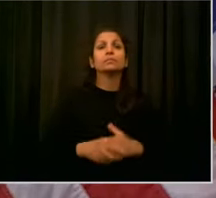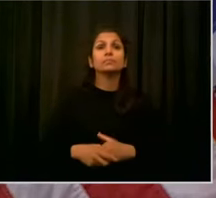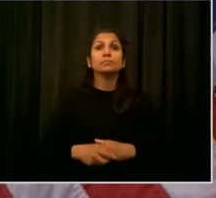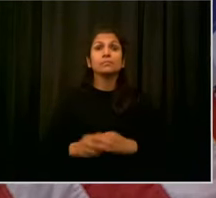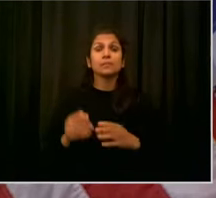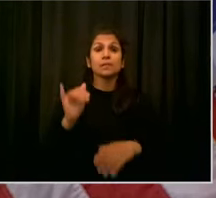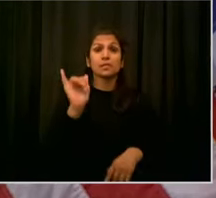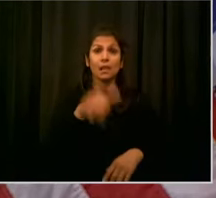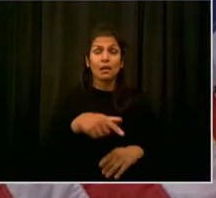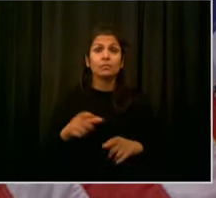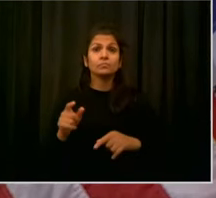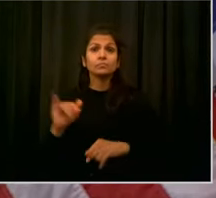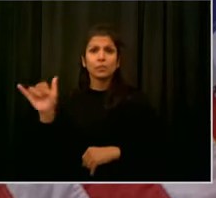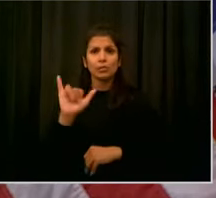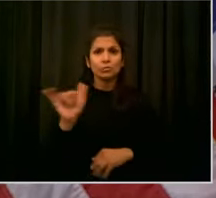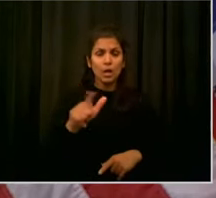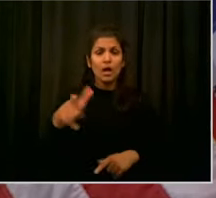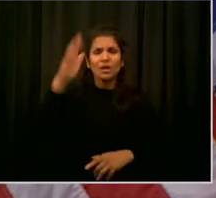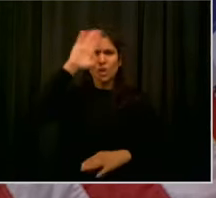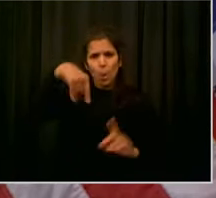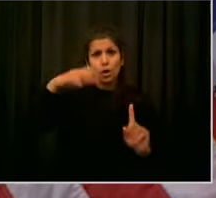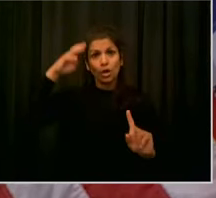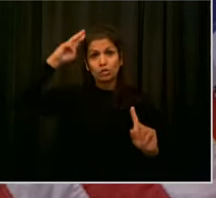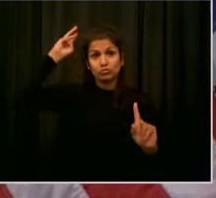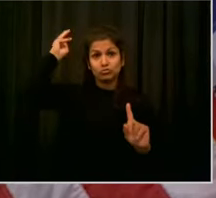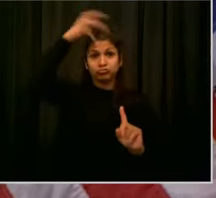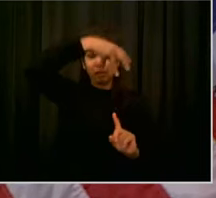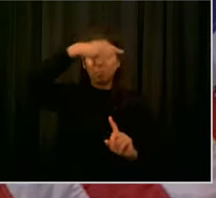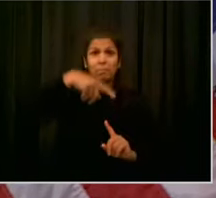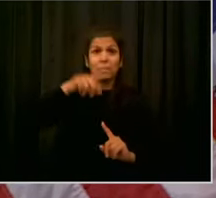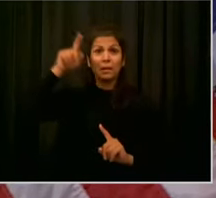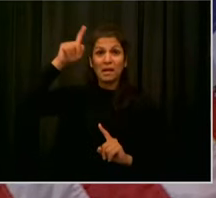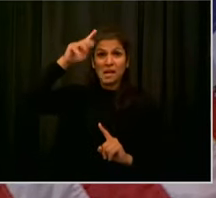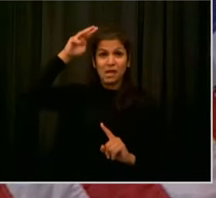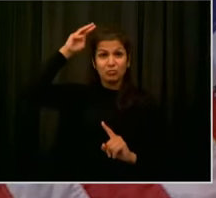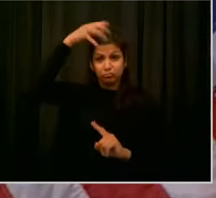Okay, I'm gonna take them in that order.